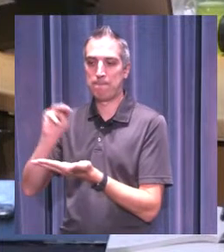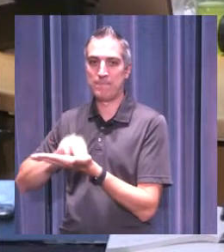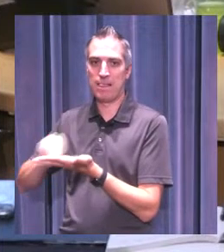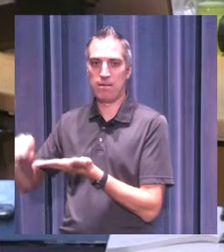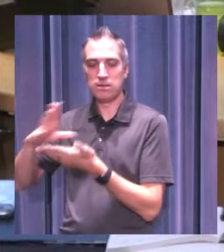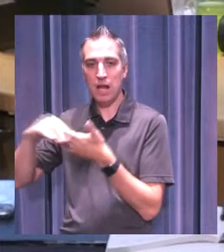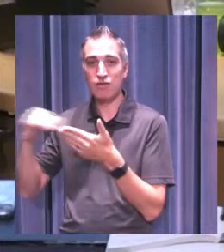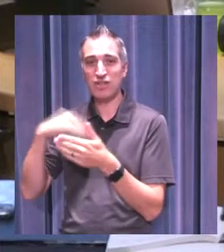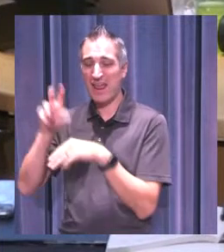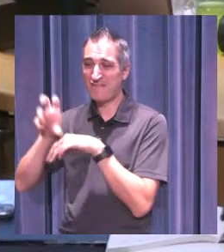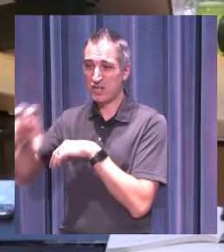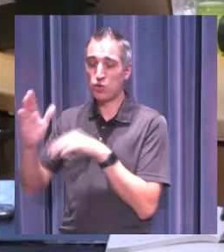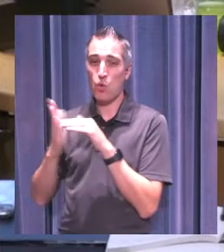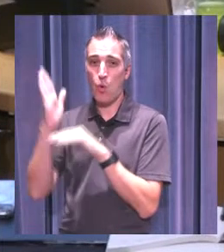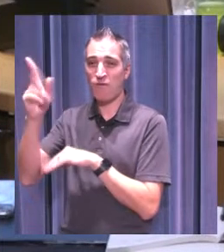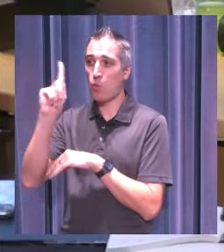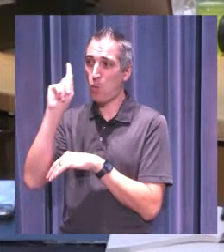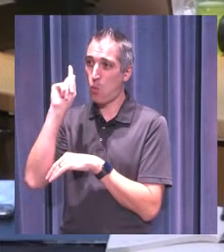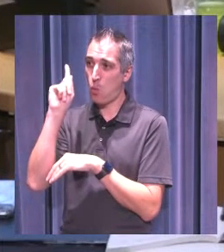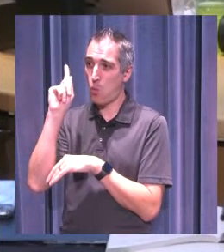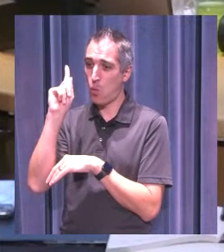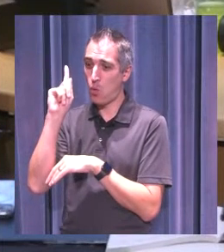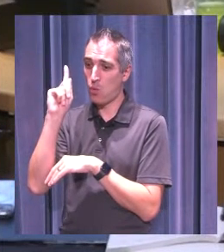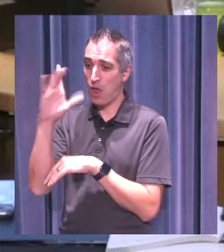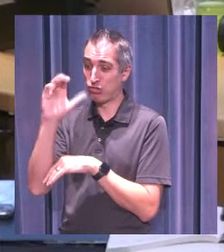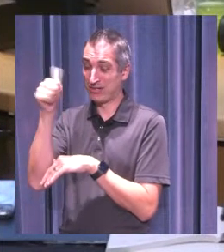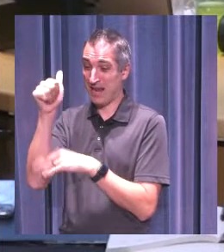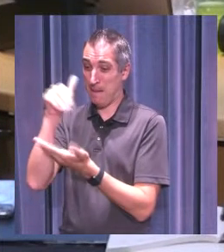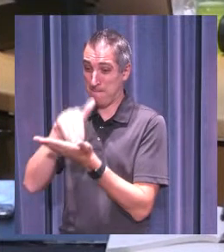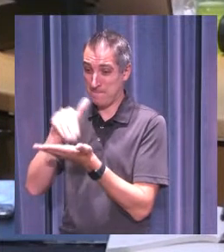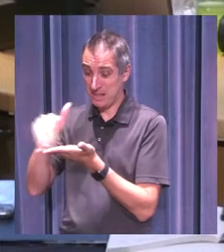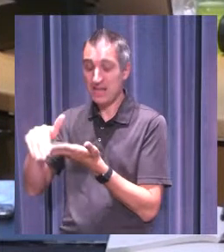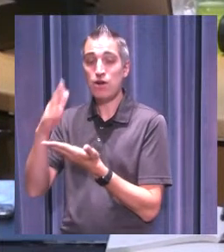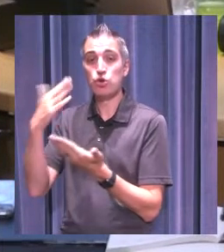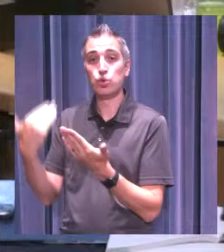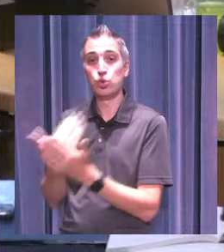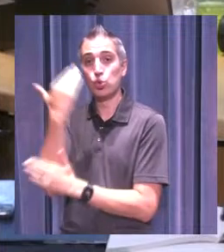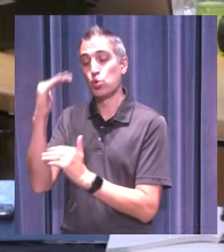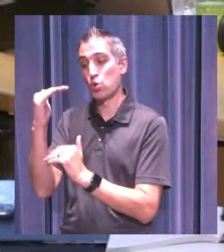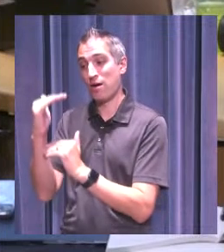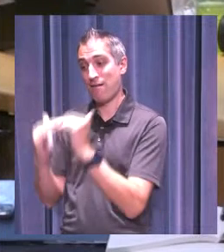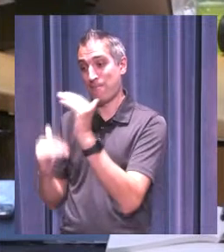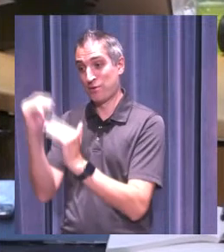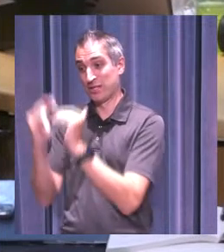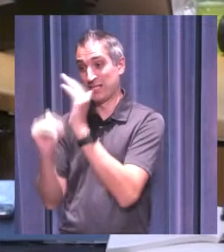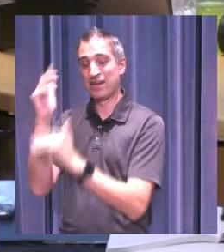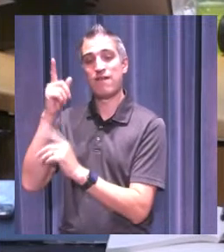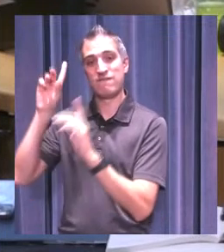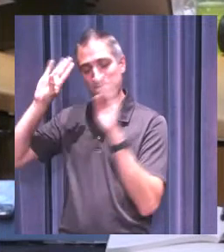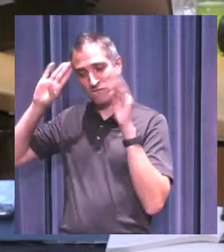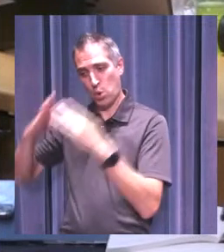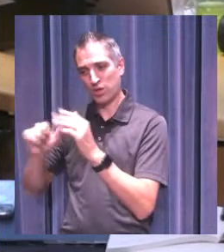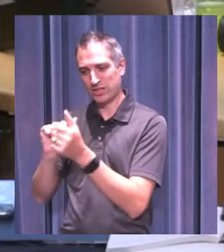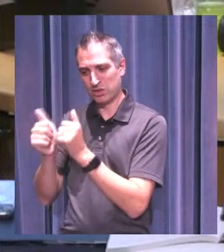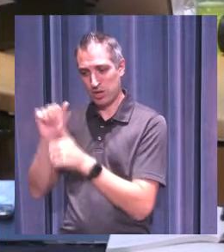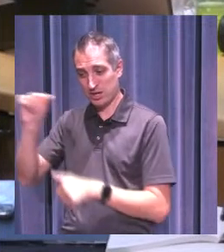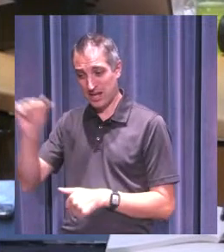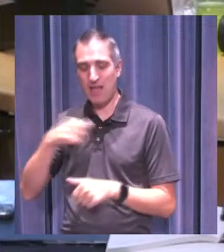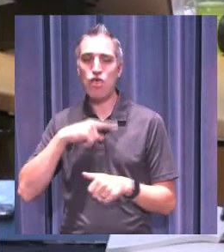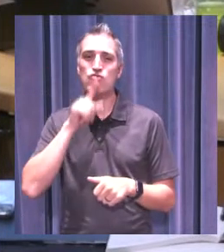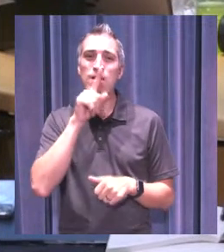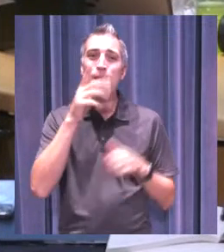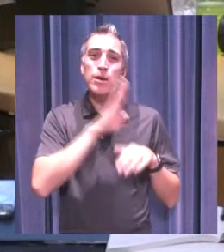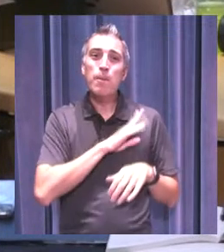over $110 million in new on-campus construction focused on athletics. The board is making decisions which directly